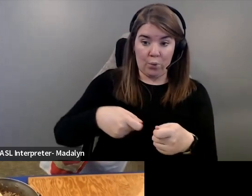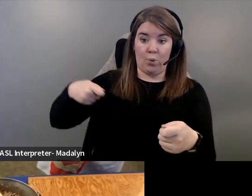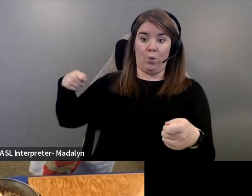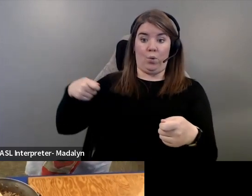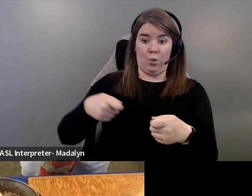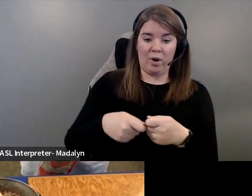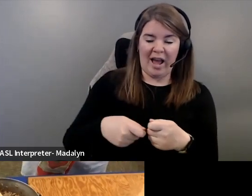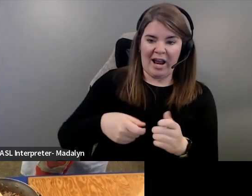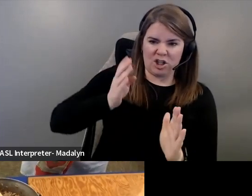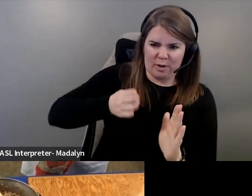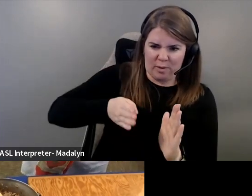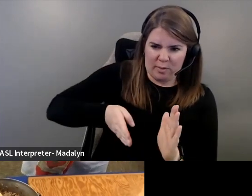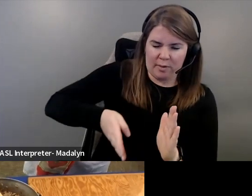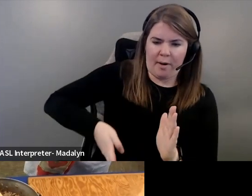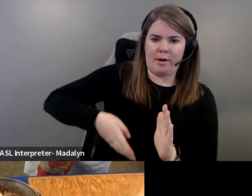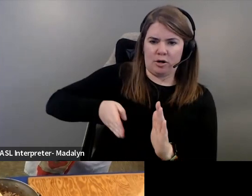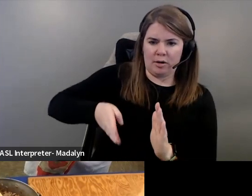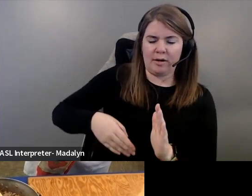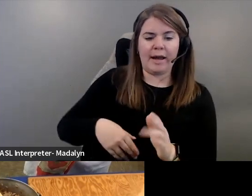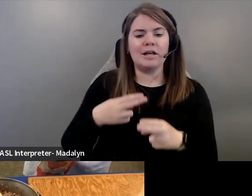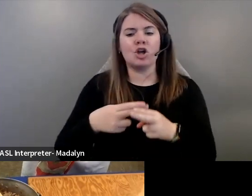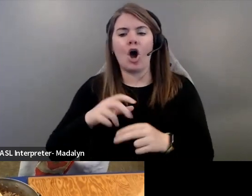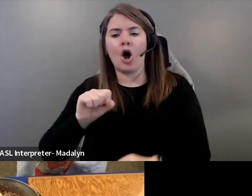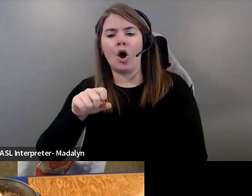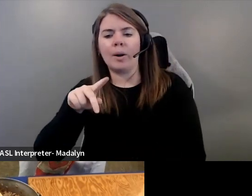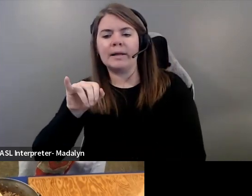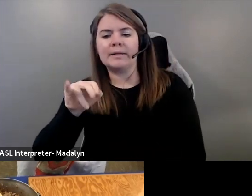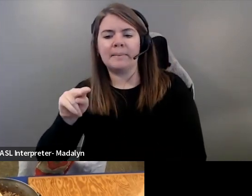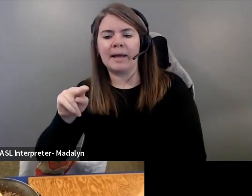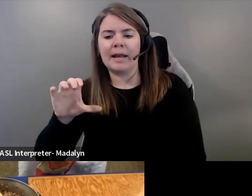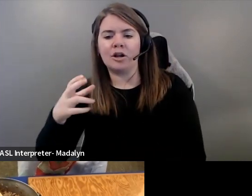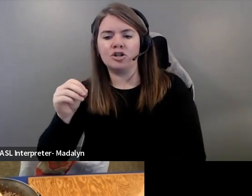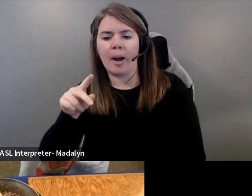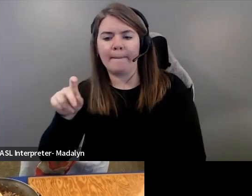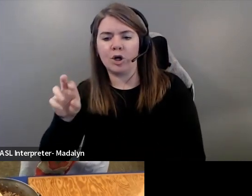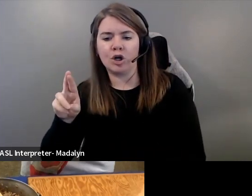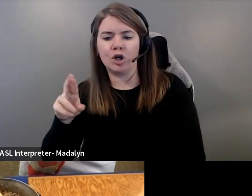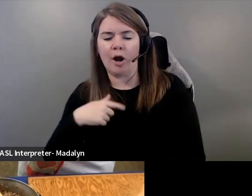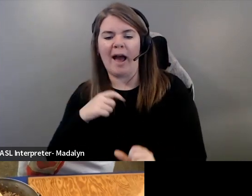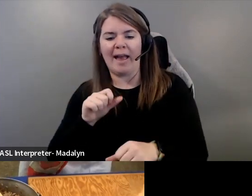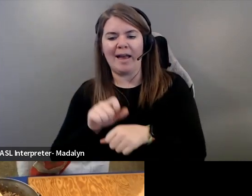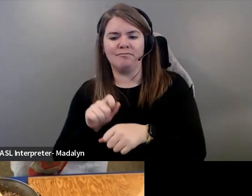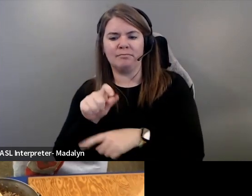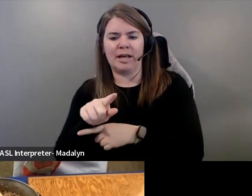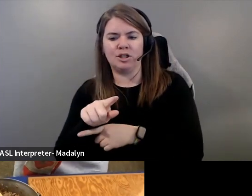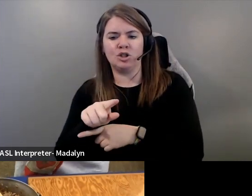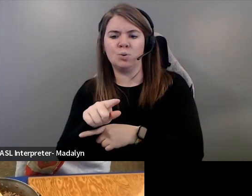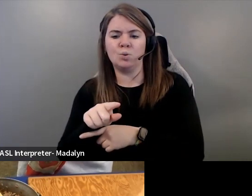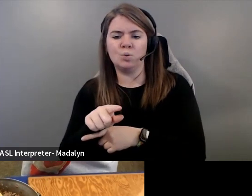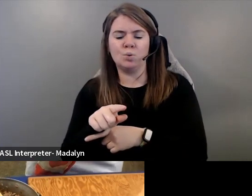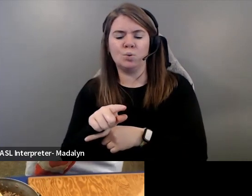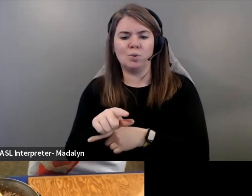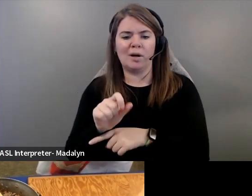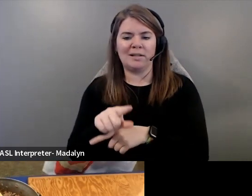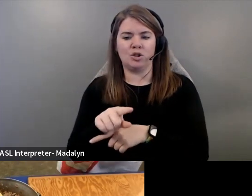Now, what did you call it? It's a spin chopper, or Spin I chopper. can actually send you what it is. I'll send you a